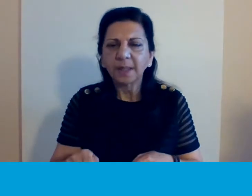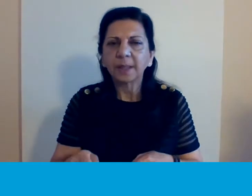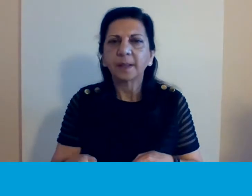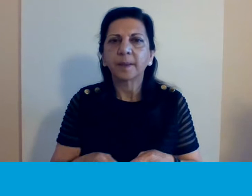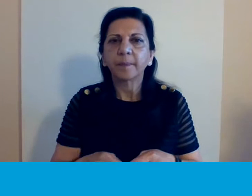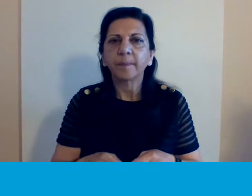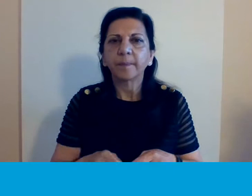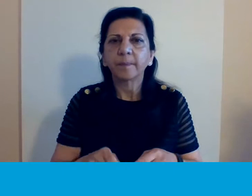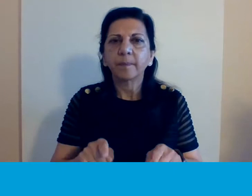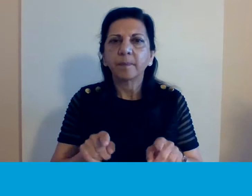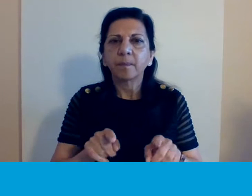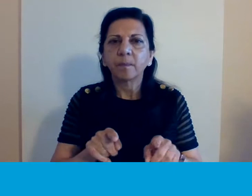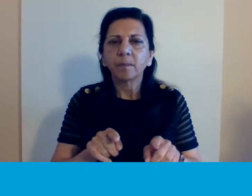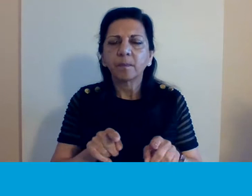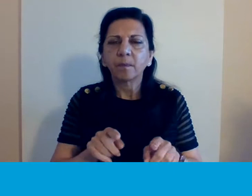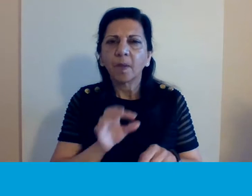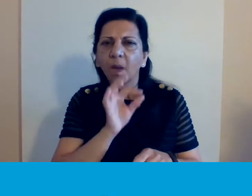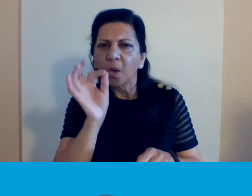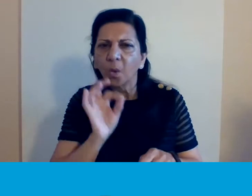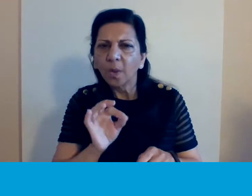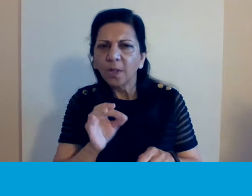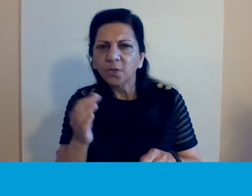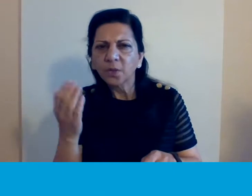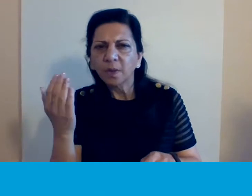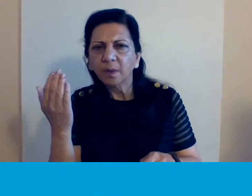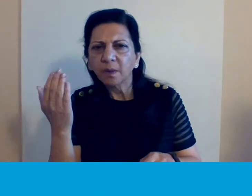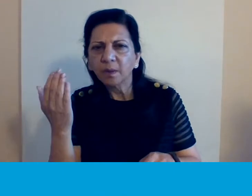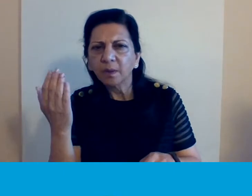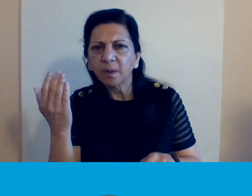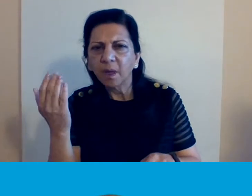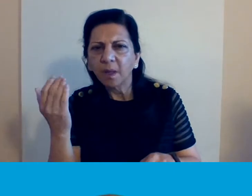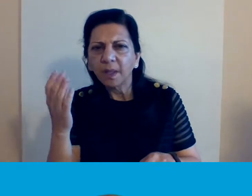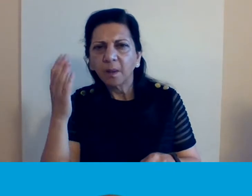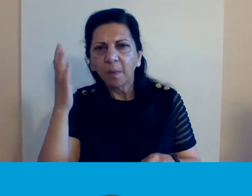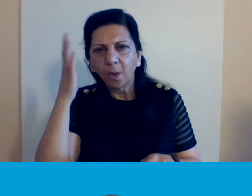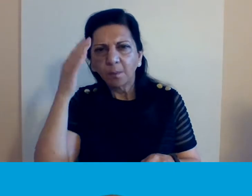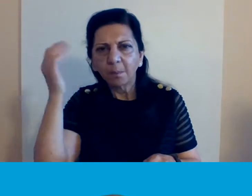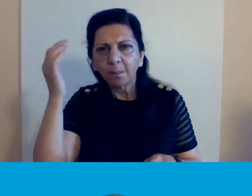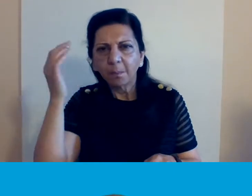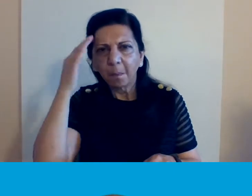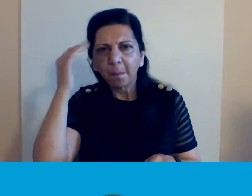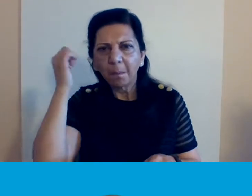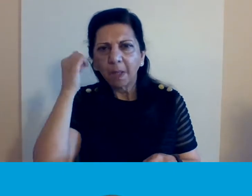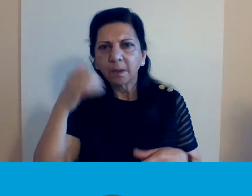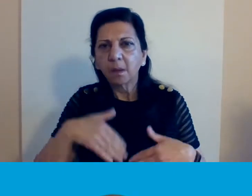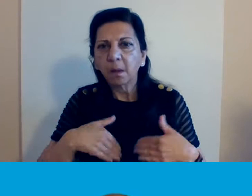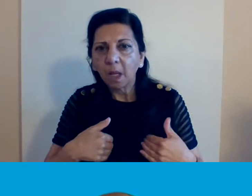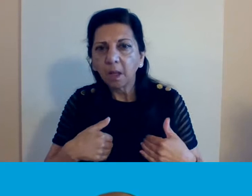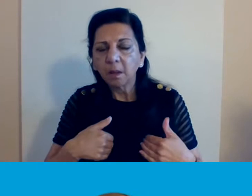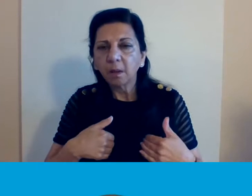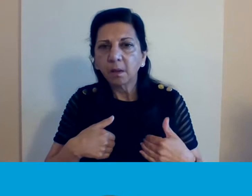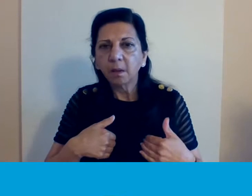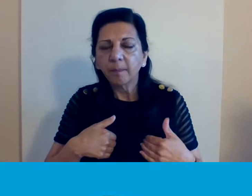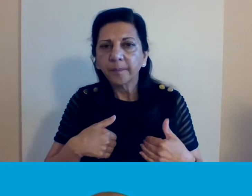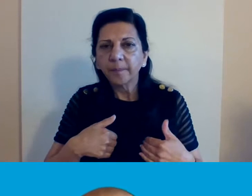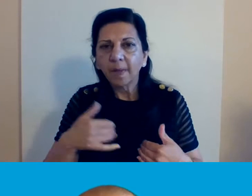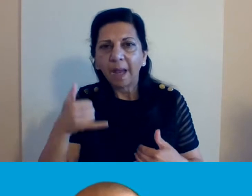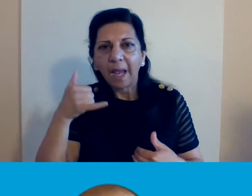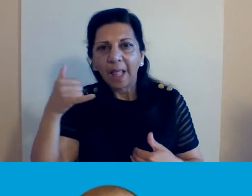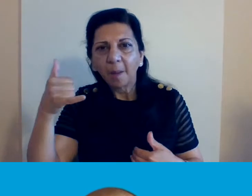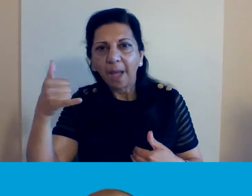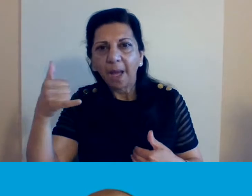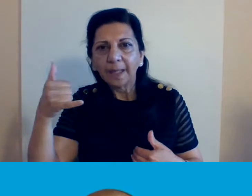was a question earlier on, or I think a little bit later, about the mental health helpline continuing. Yes, the plan is that